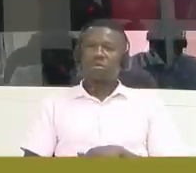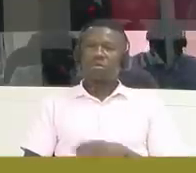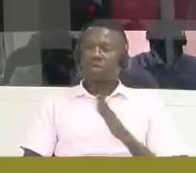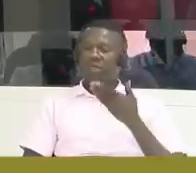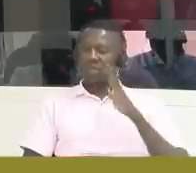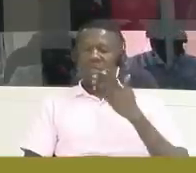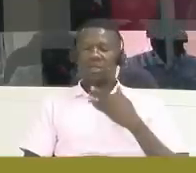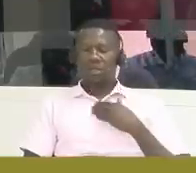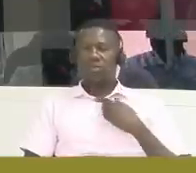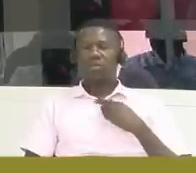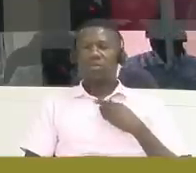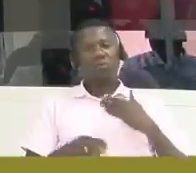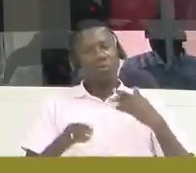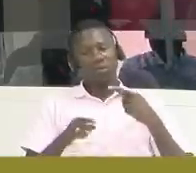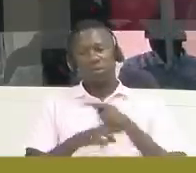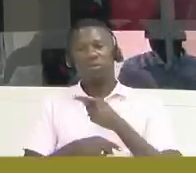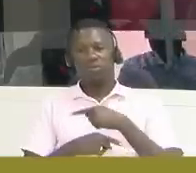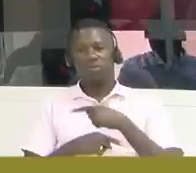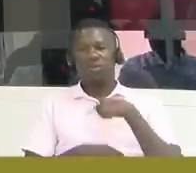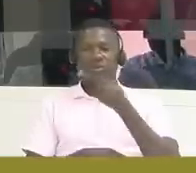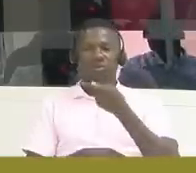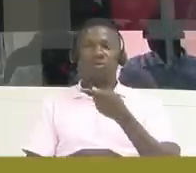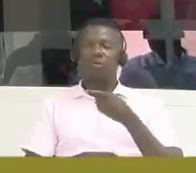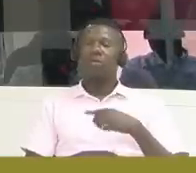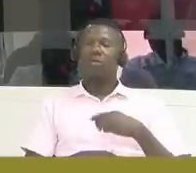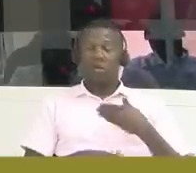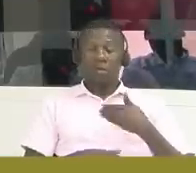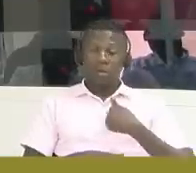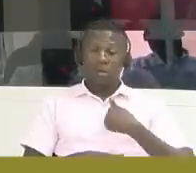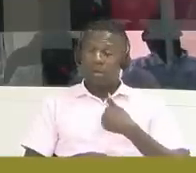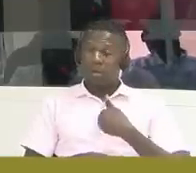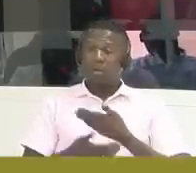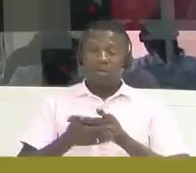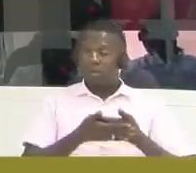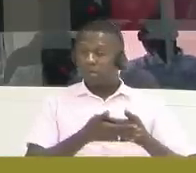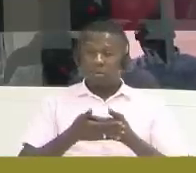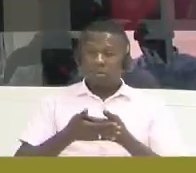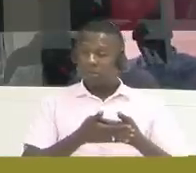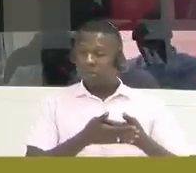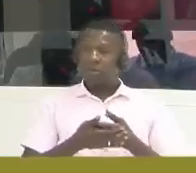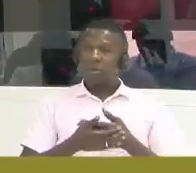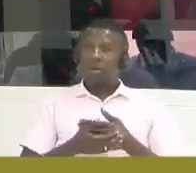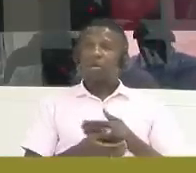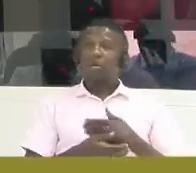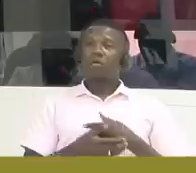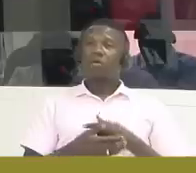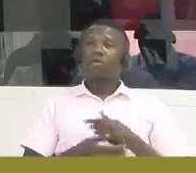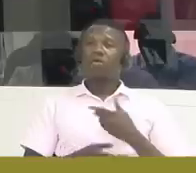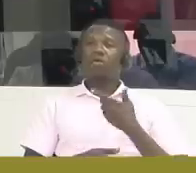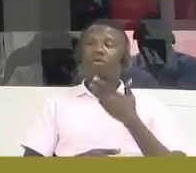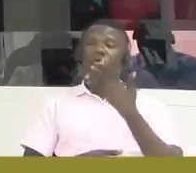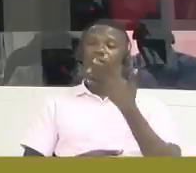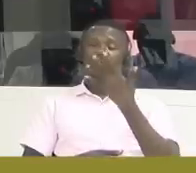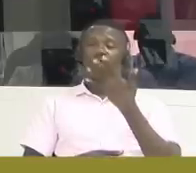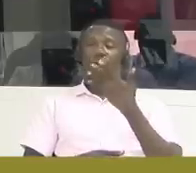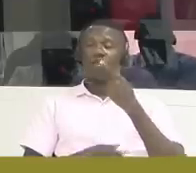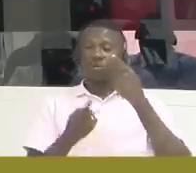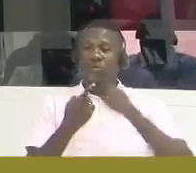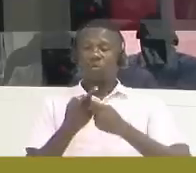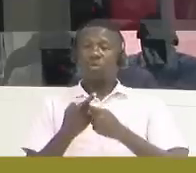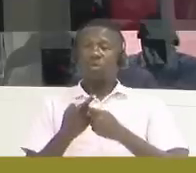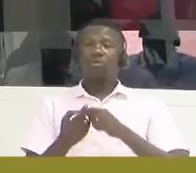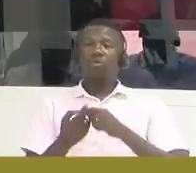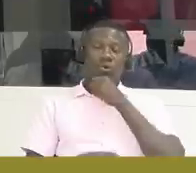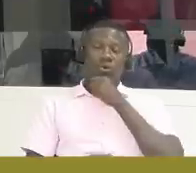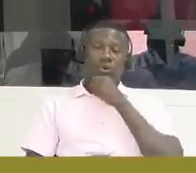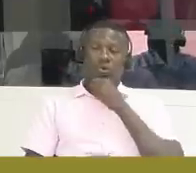My baby was five years old. She was 5 years old on the day his dad months, was, right? Sorry.